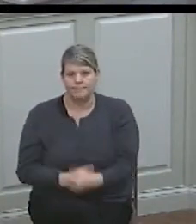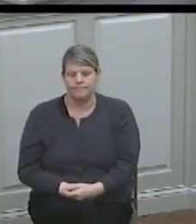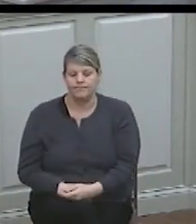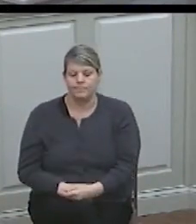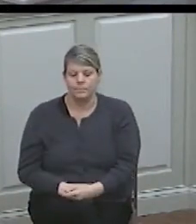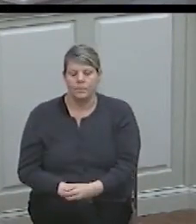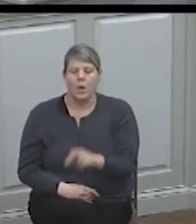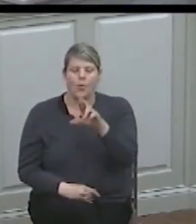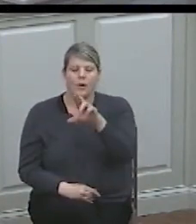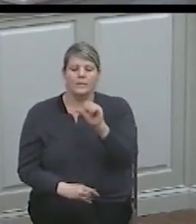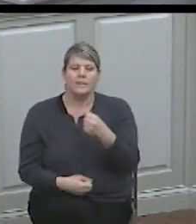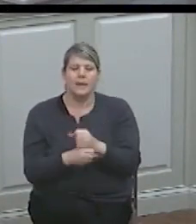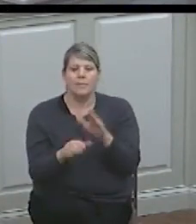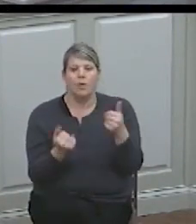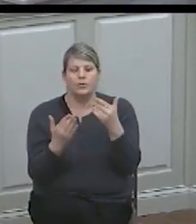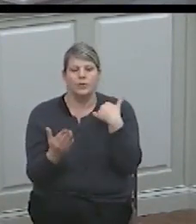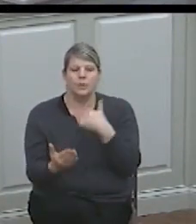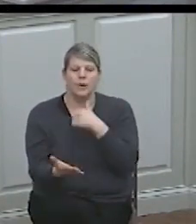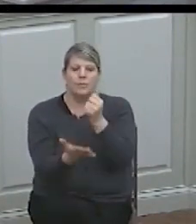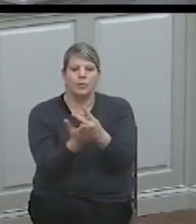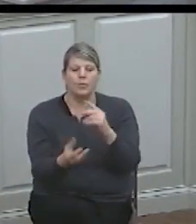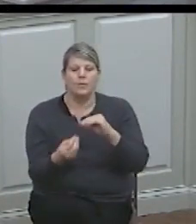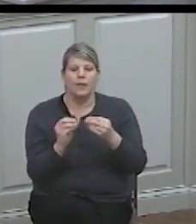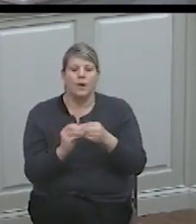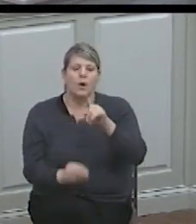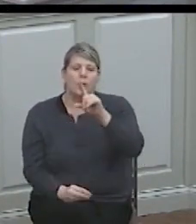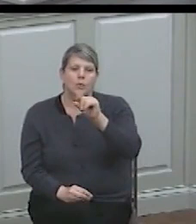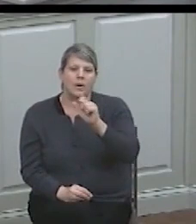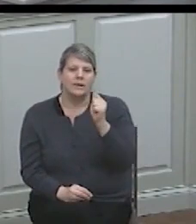I'll move to accept resolution number